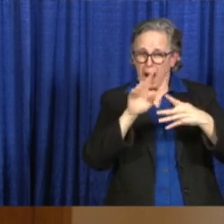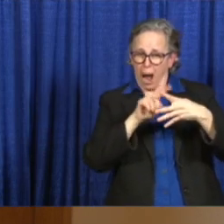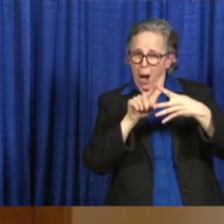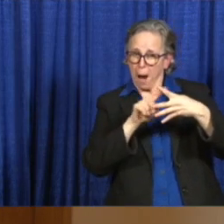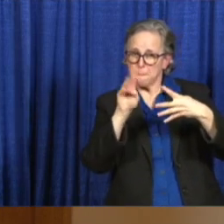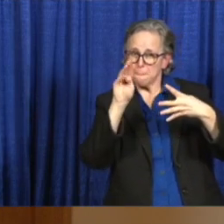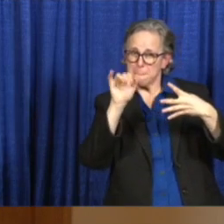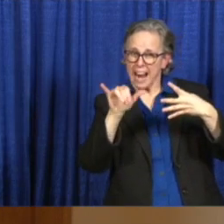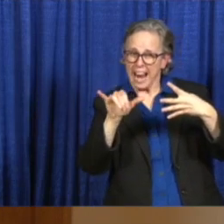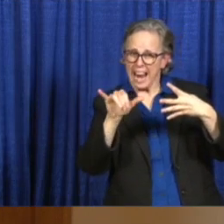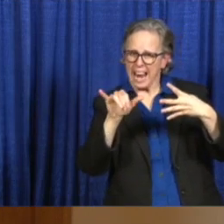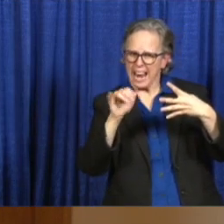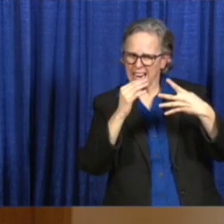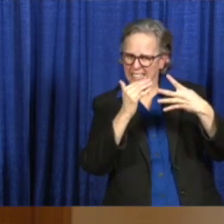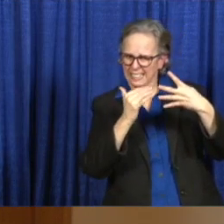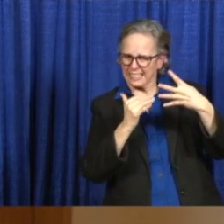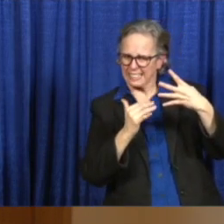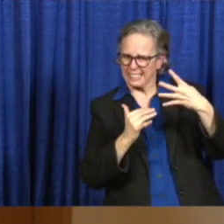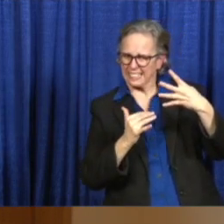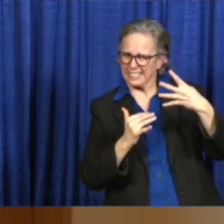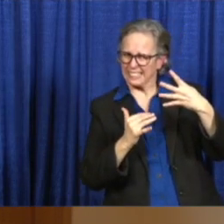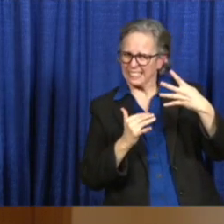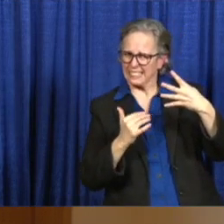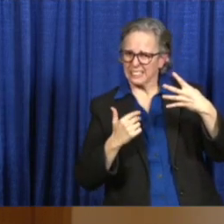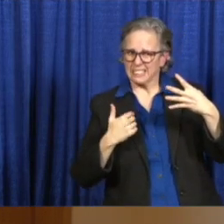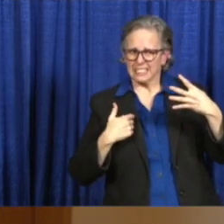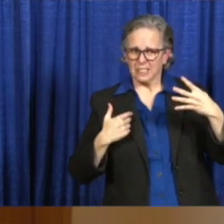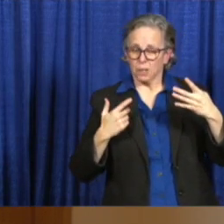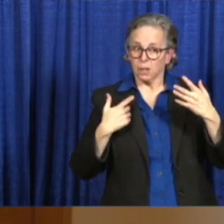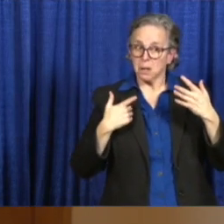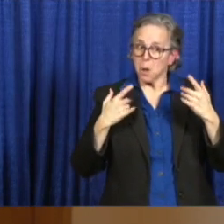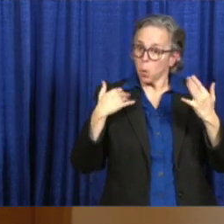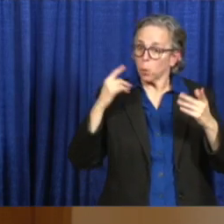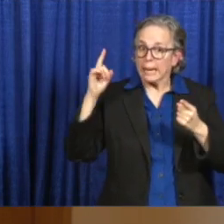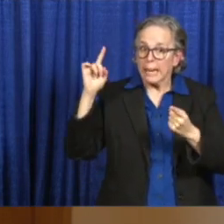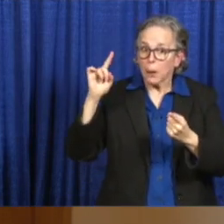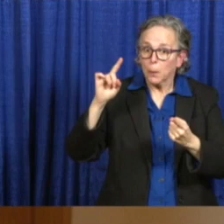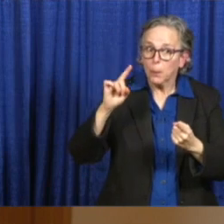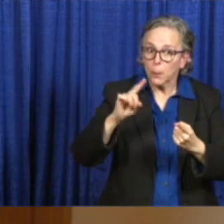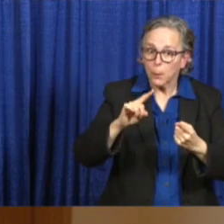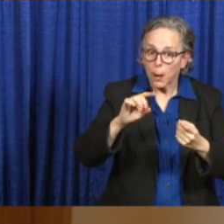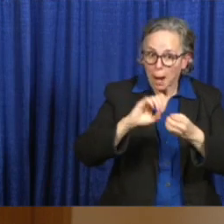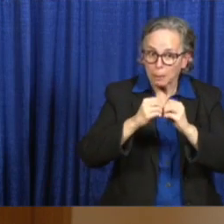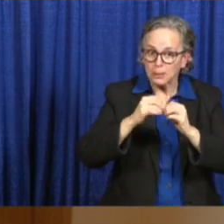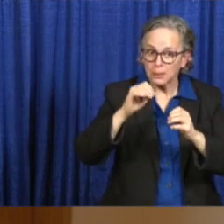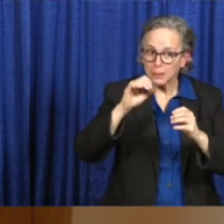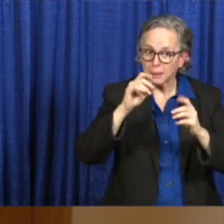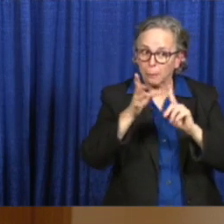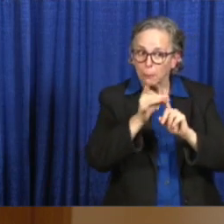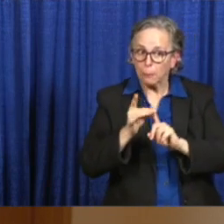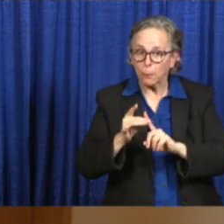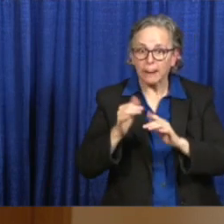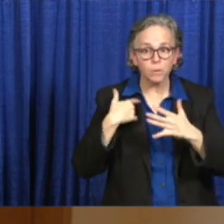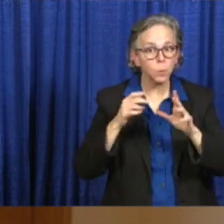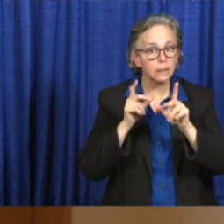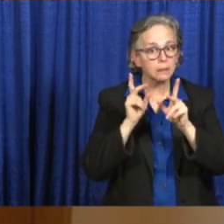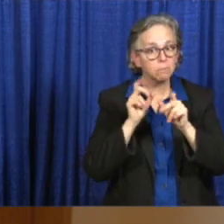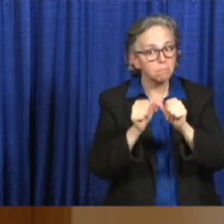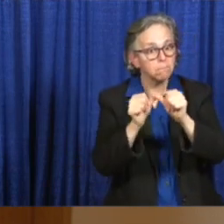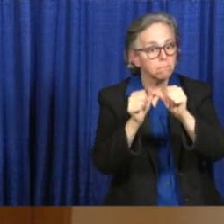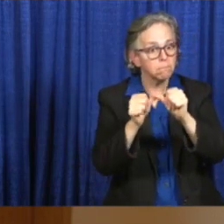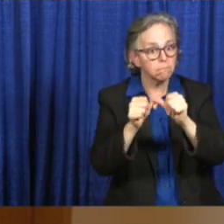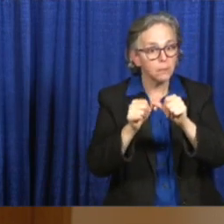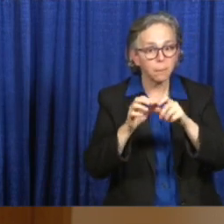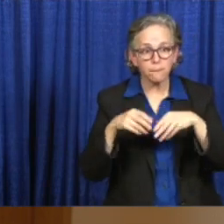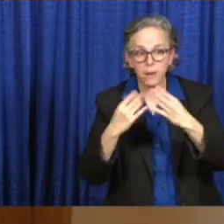it's because we are flattening that curve, which is exactly what we have to do to have the flexibility of hospital resources that